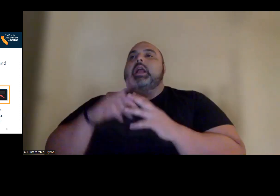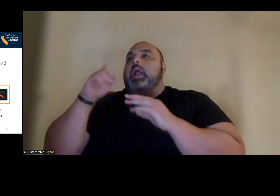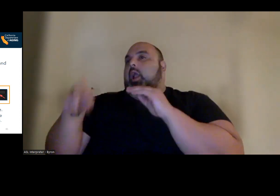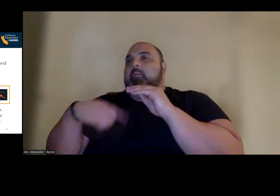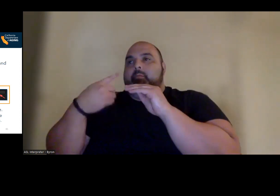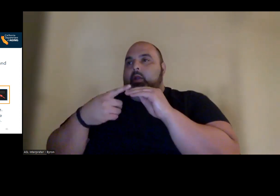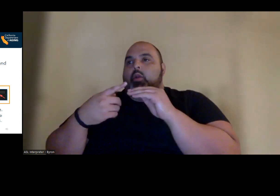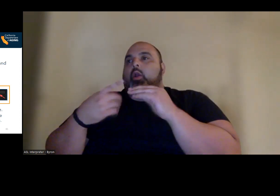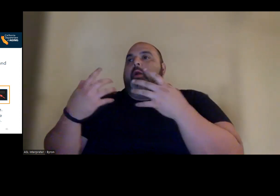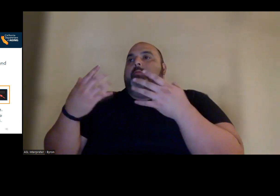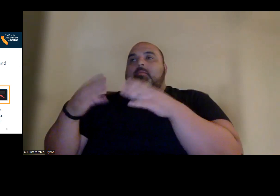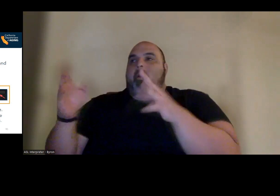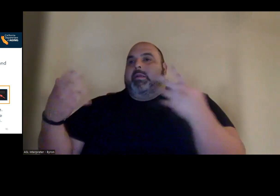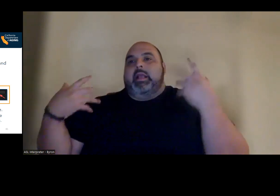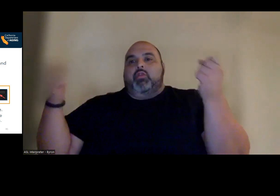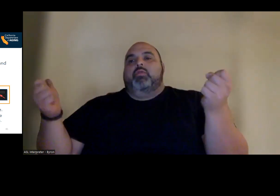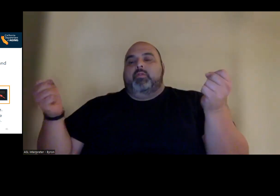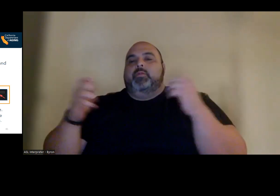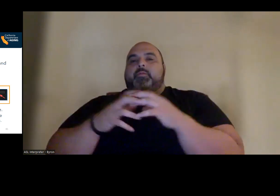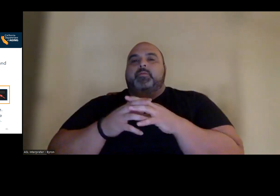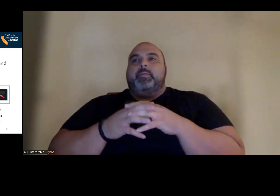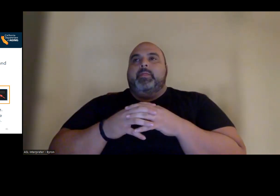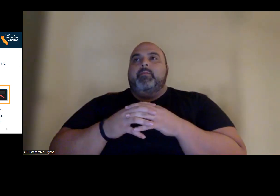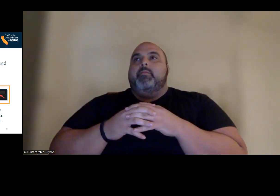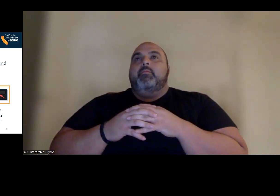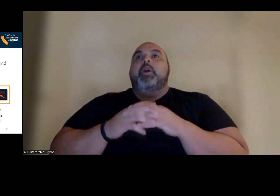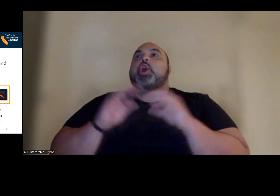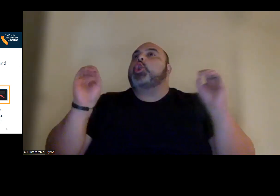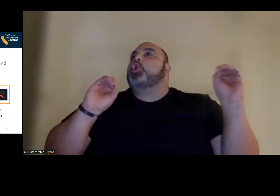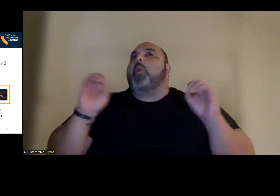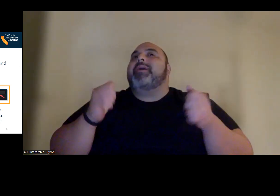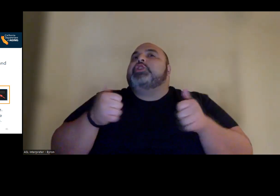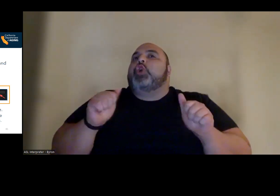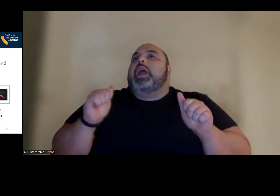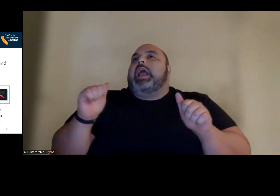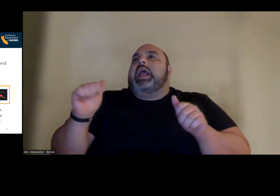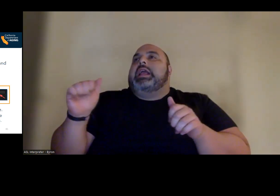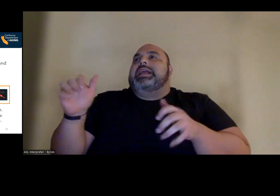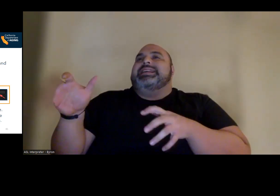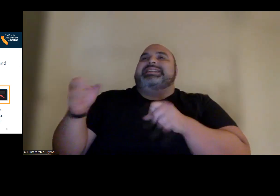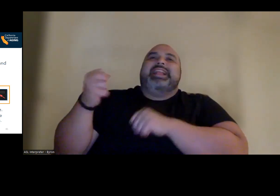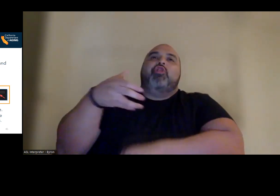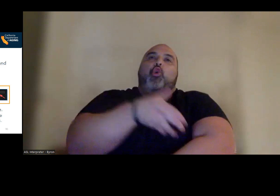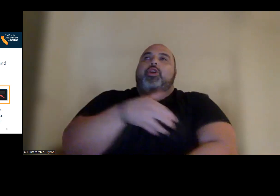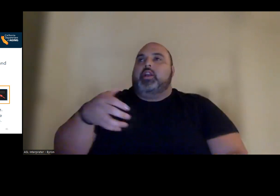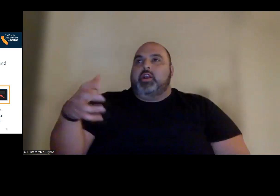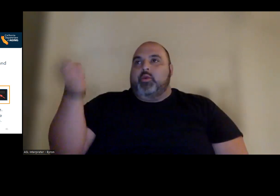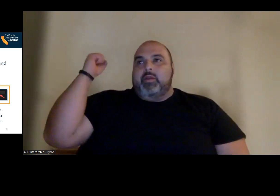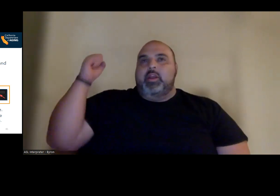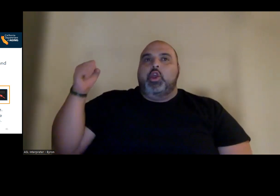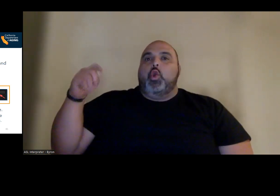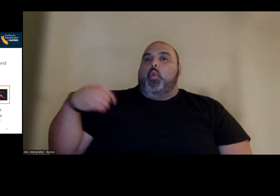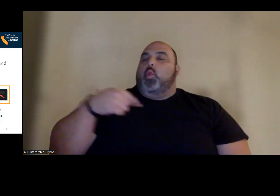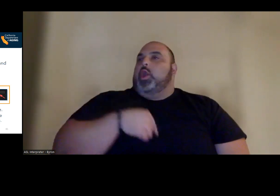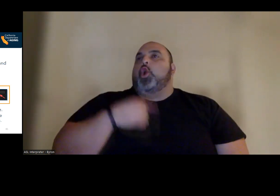public health, but nobody is trying to take that authority away. We are